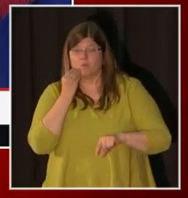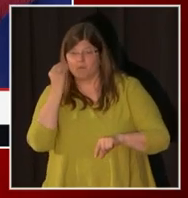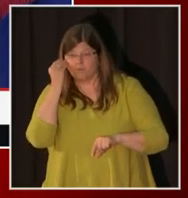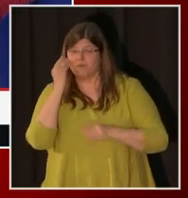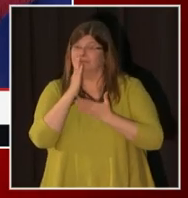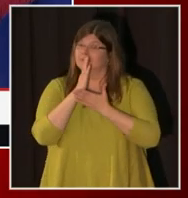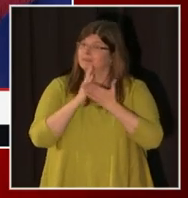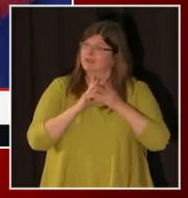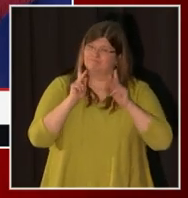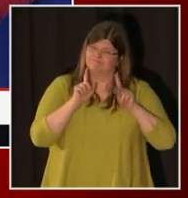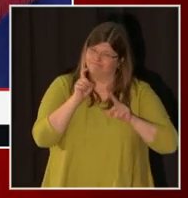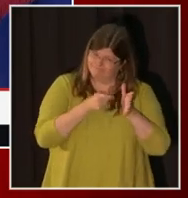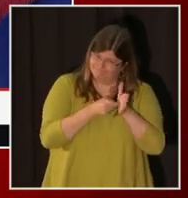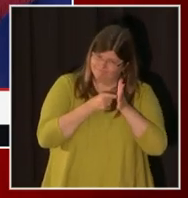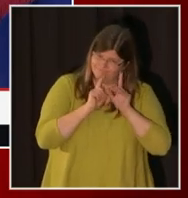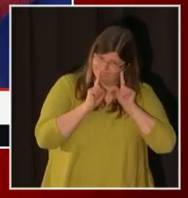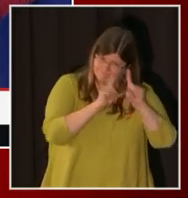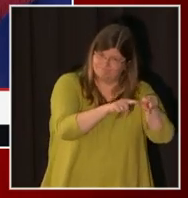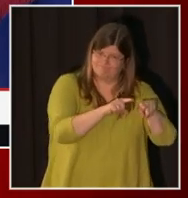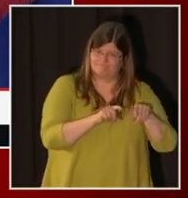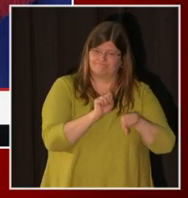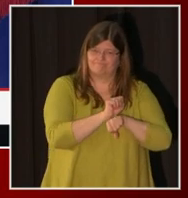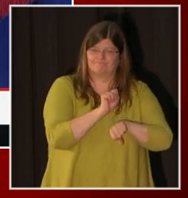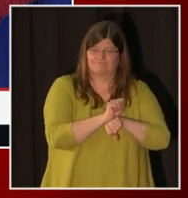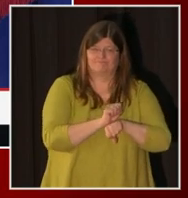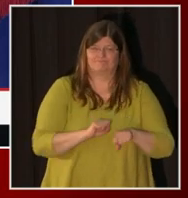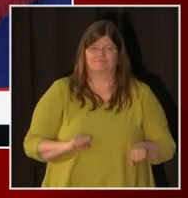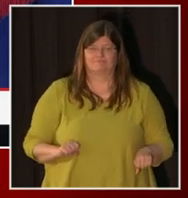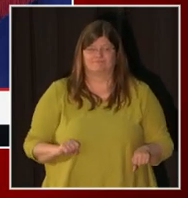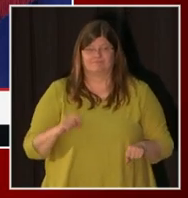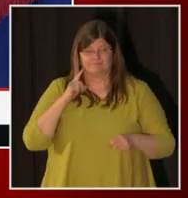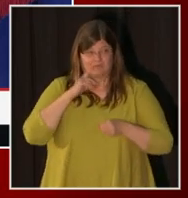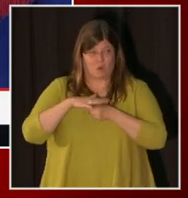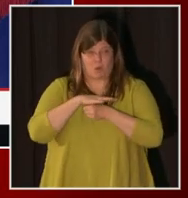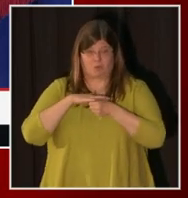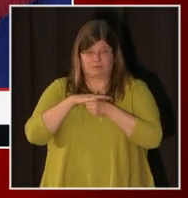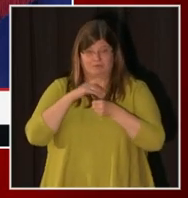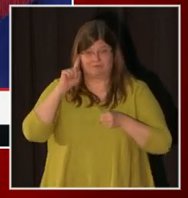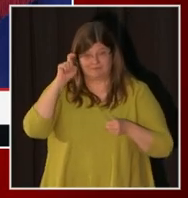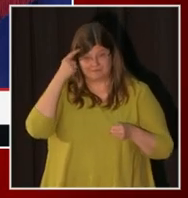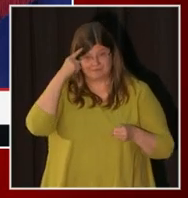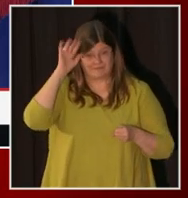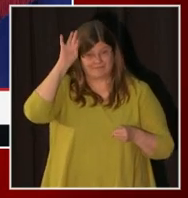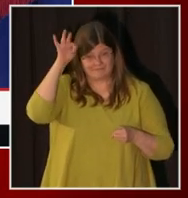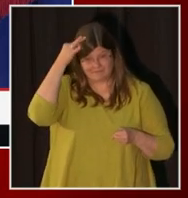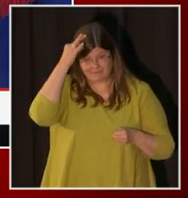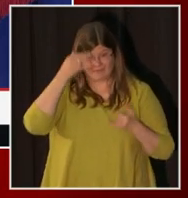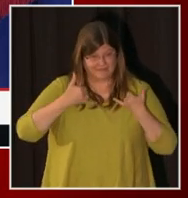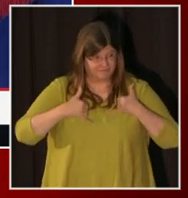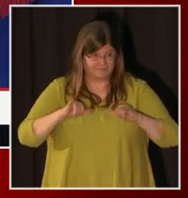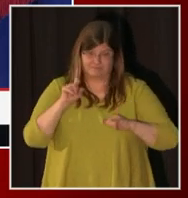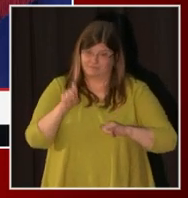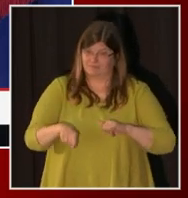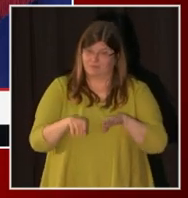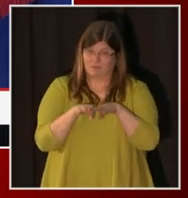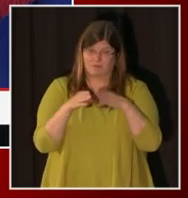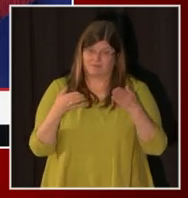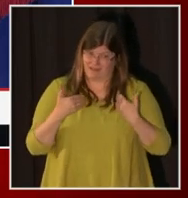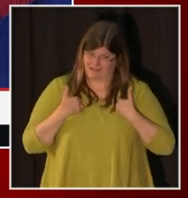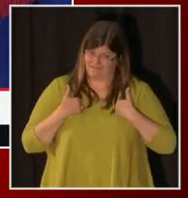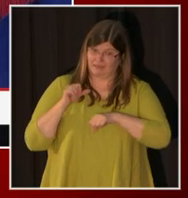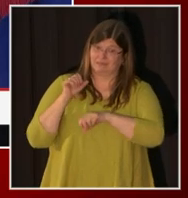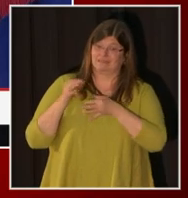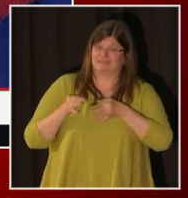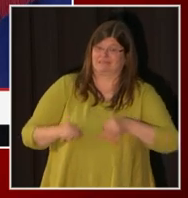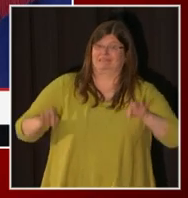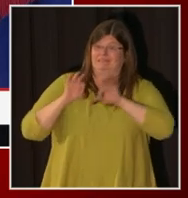the local governments, the federal governments have to be able to function, and they are essential jobs, and the same